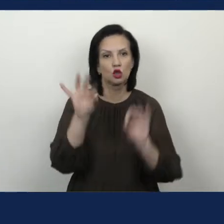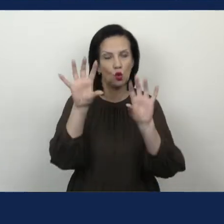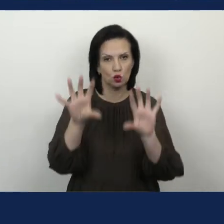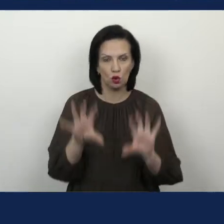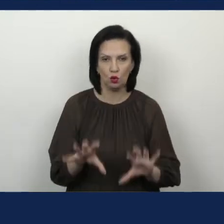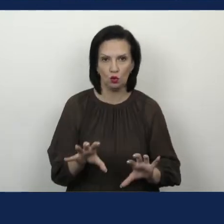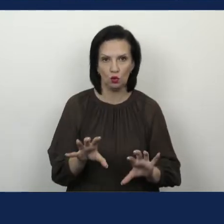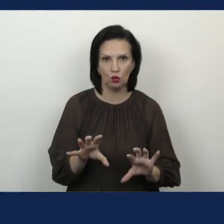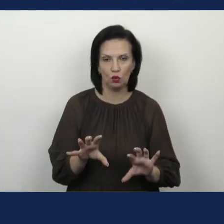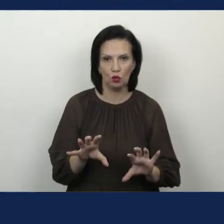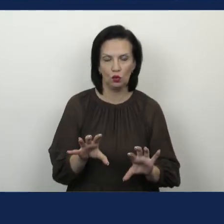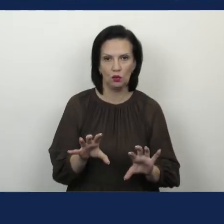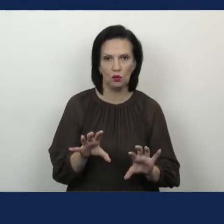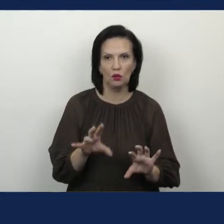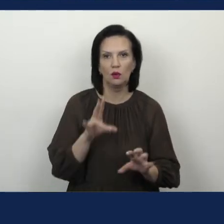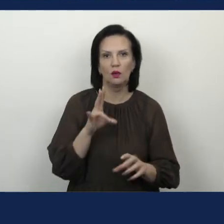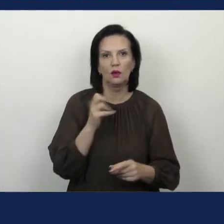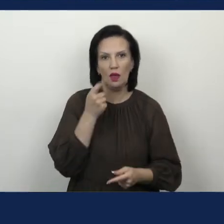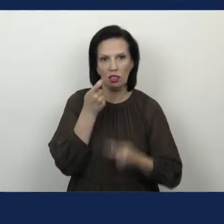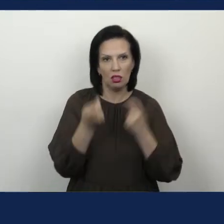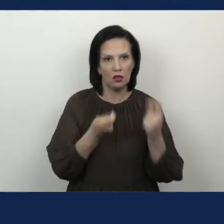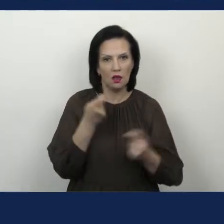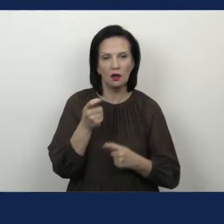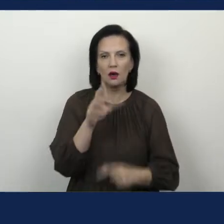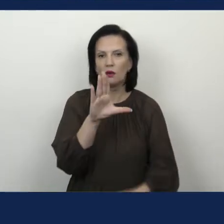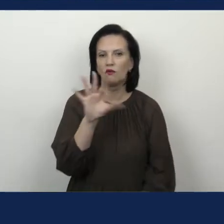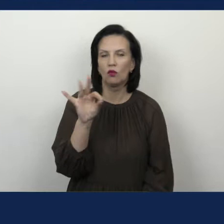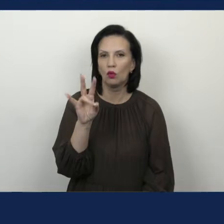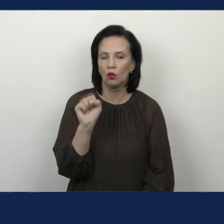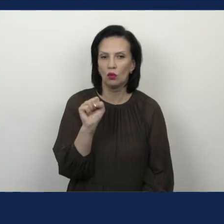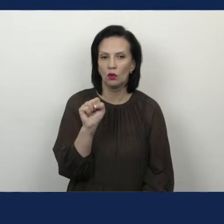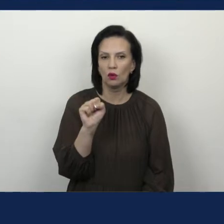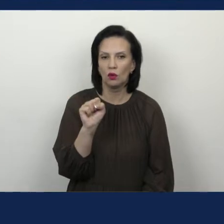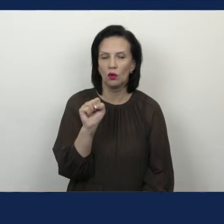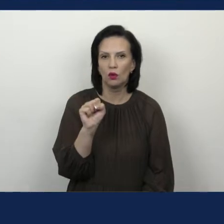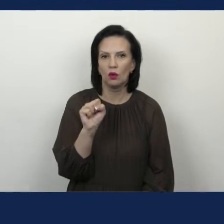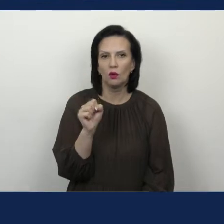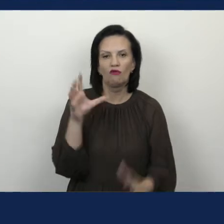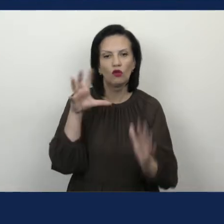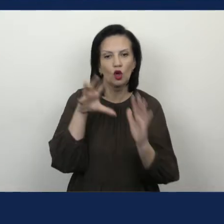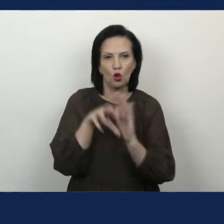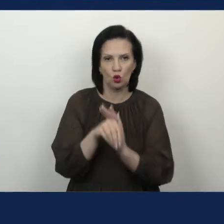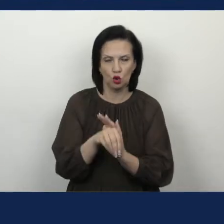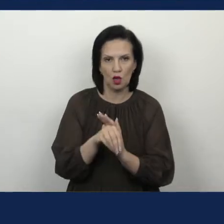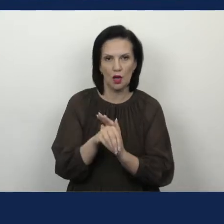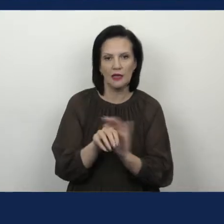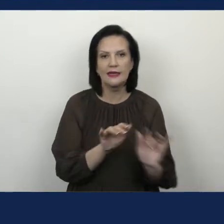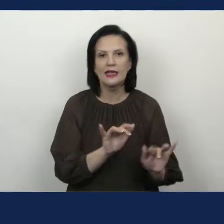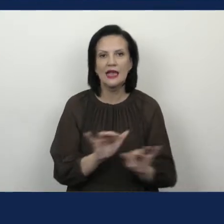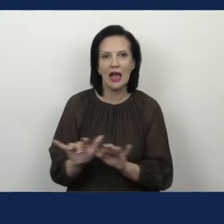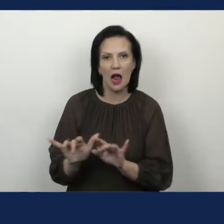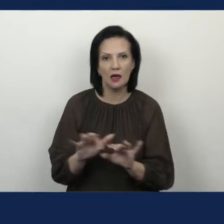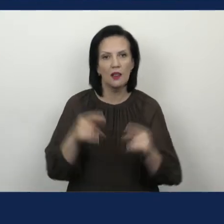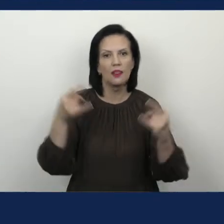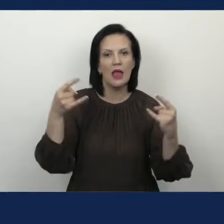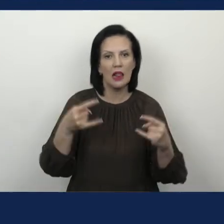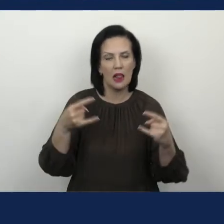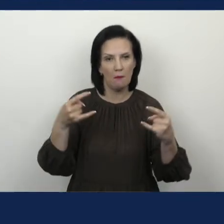series linked to a member of the Lithuanian Farmers and Green